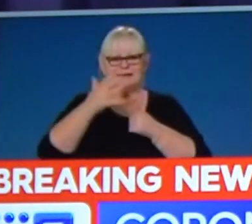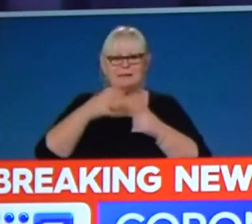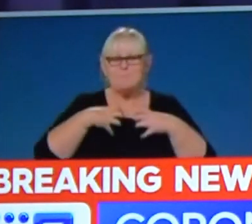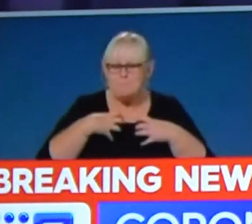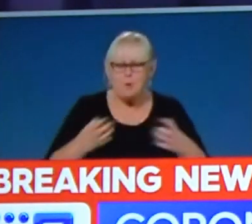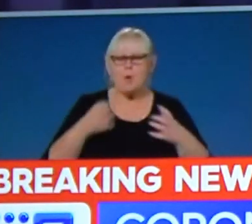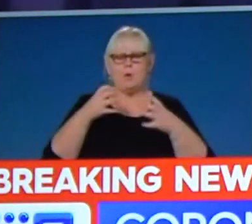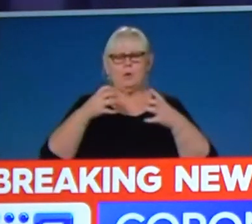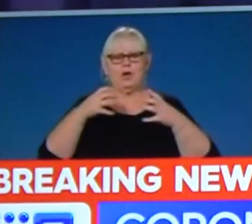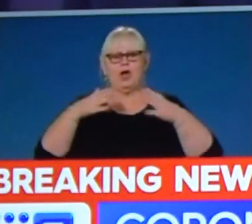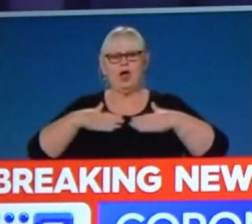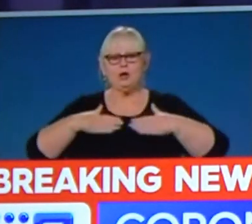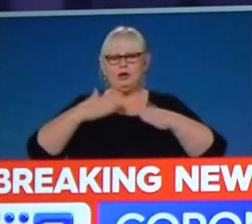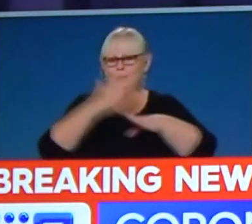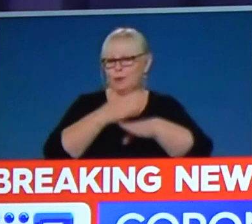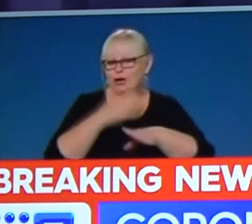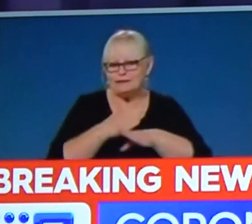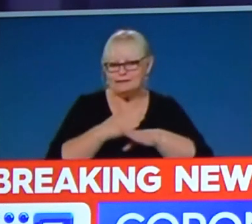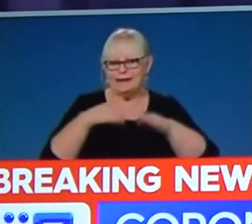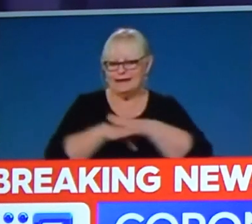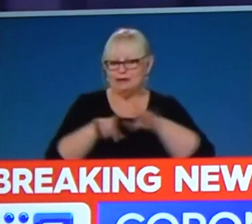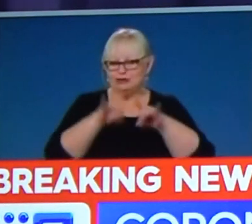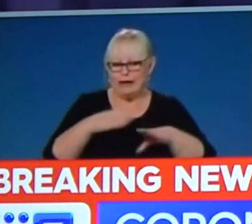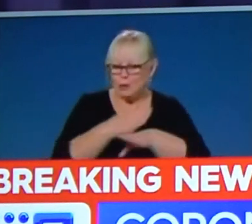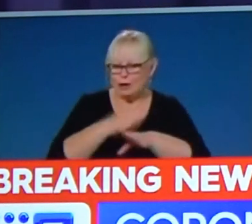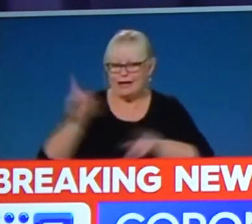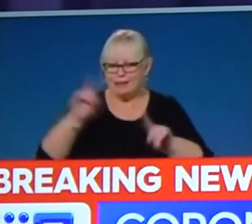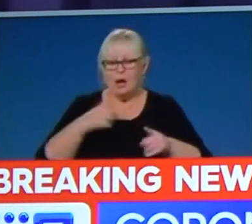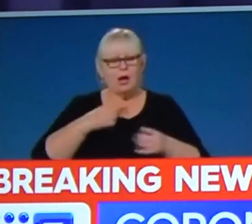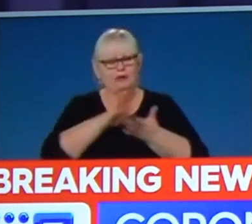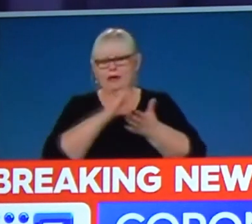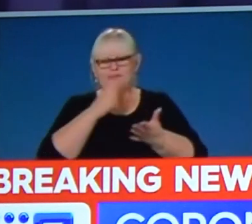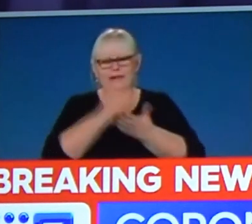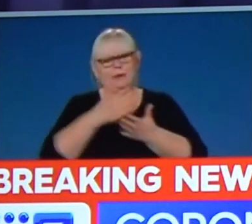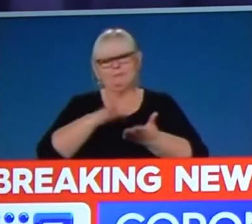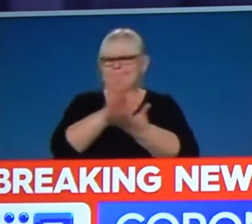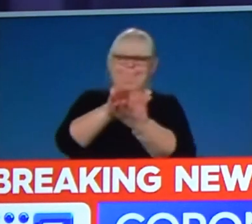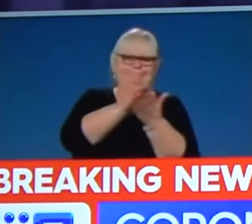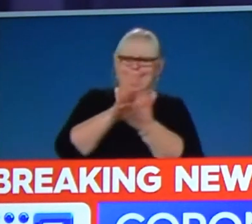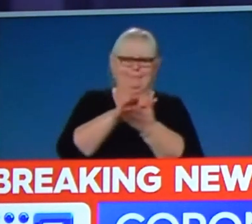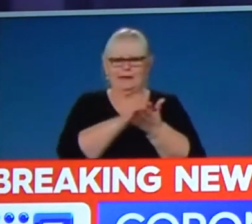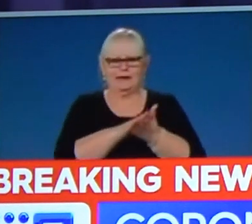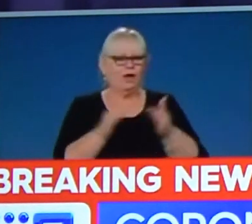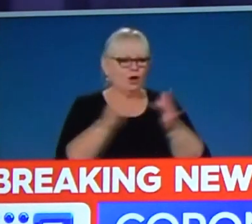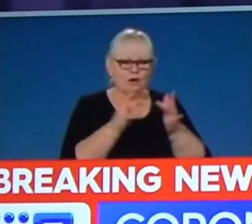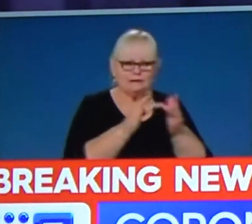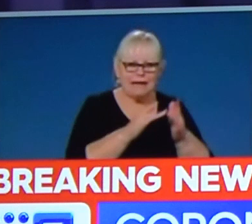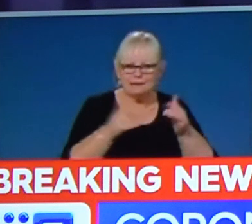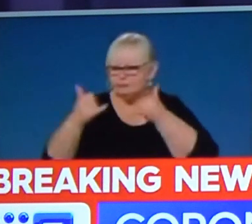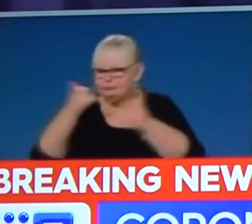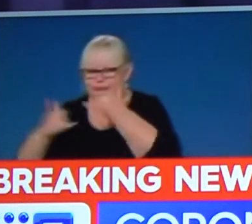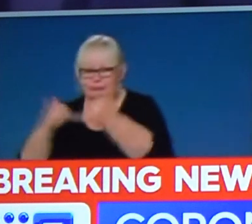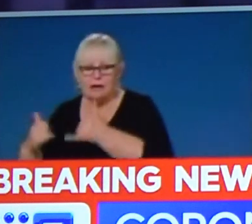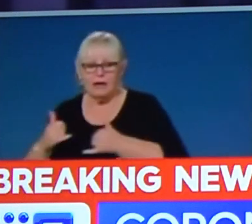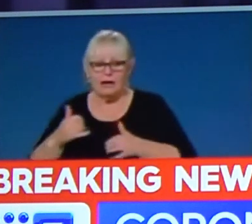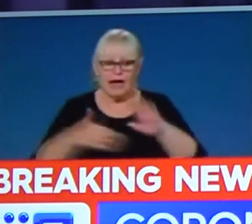and territory public health units. I would like to give them a huge shout out tonight. They're the people who are contact tracing within